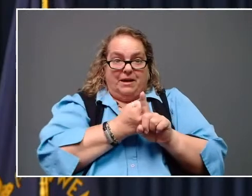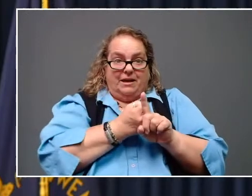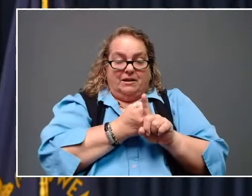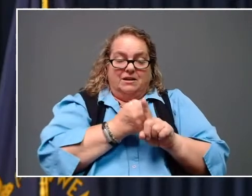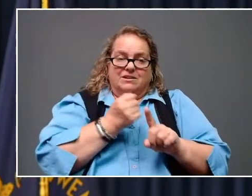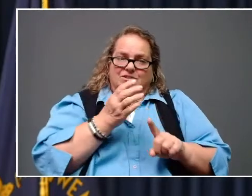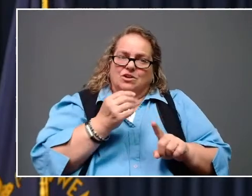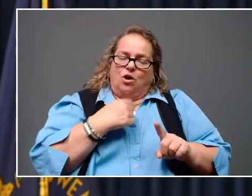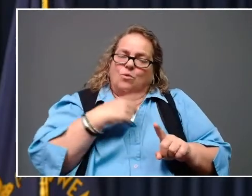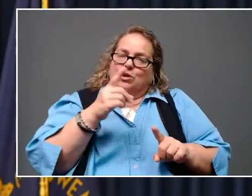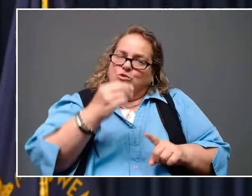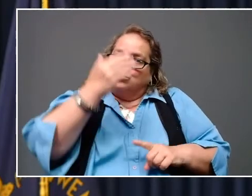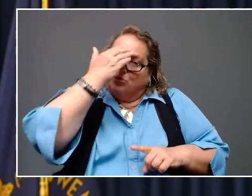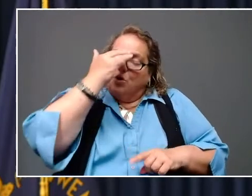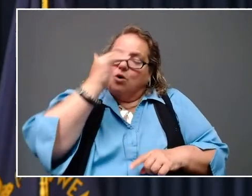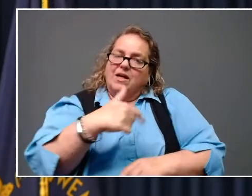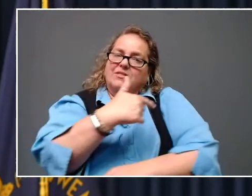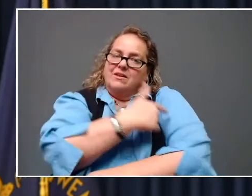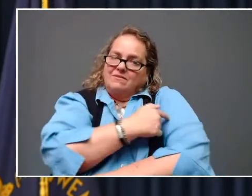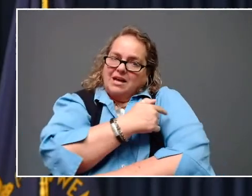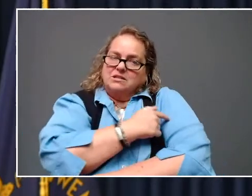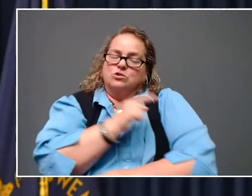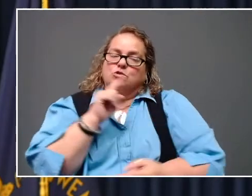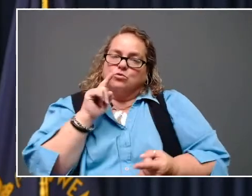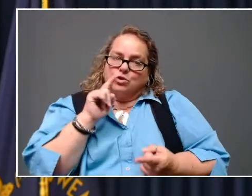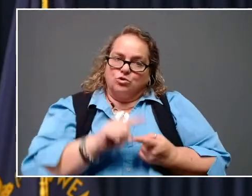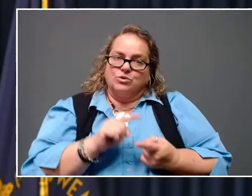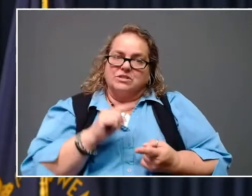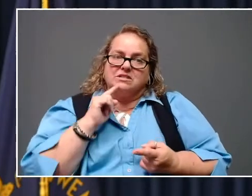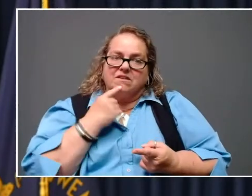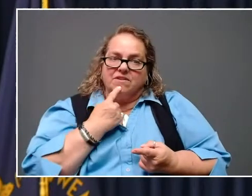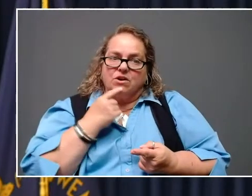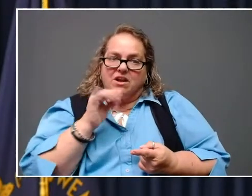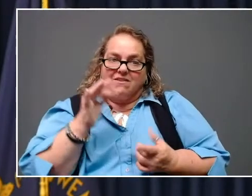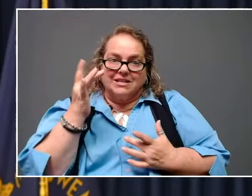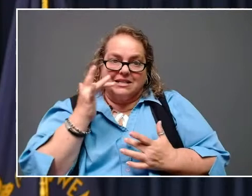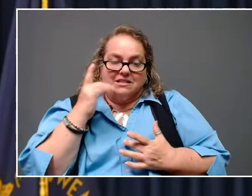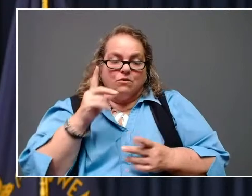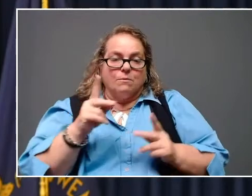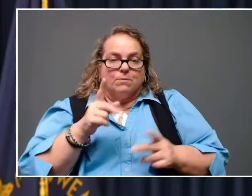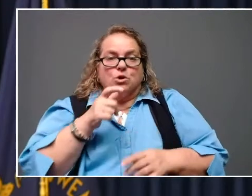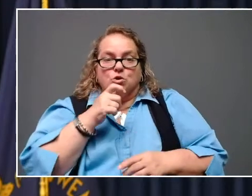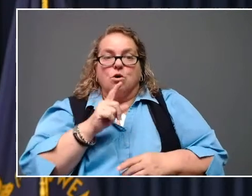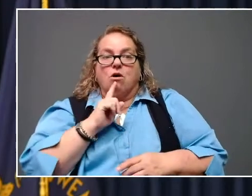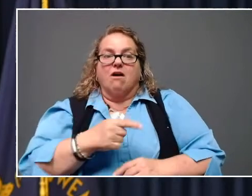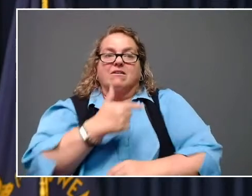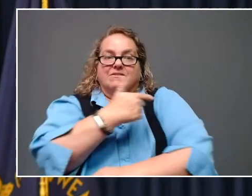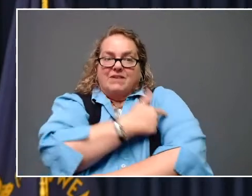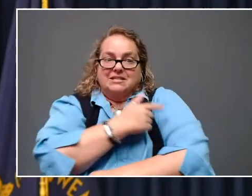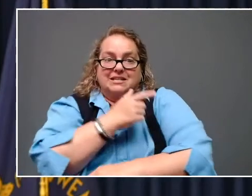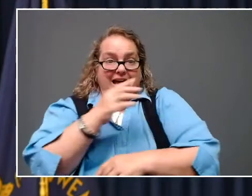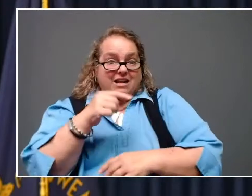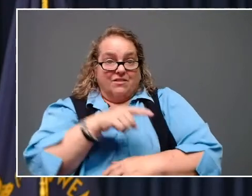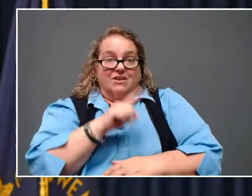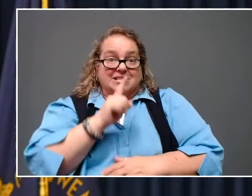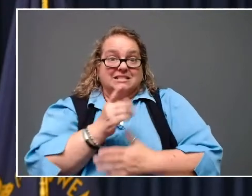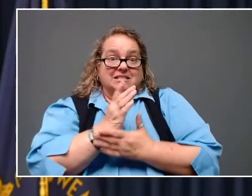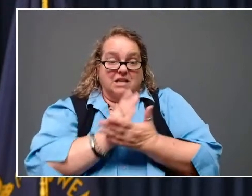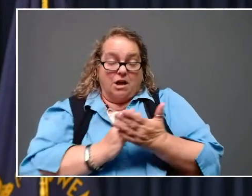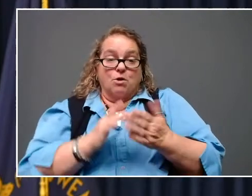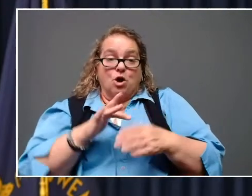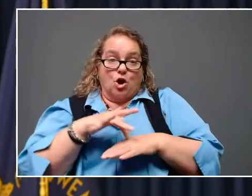that those vaccines reduce the severity of the disease for people who are vaccinated. And there is some early